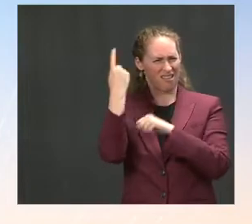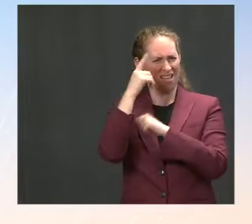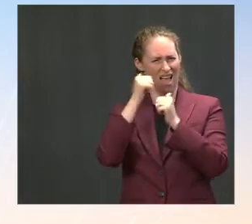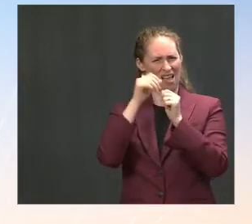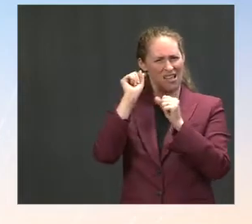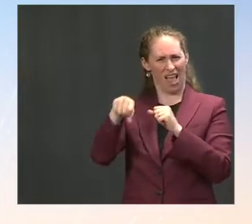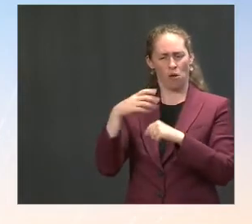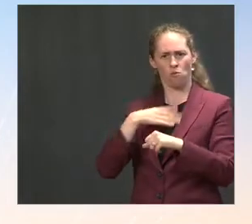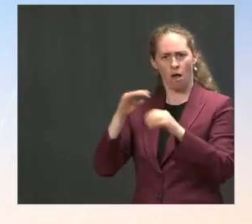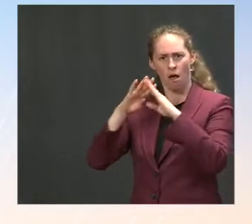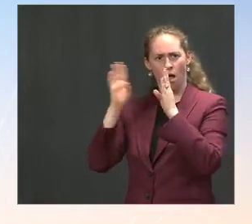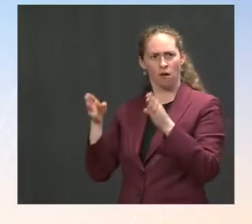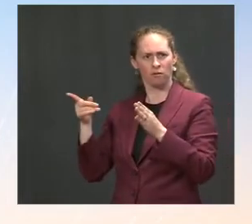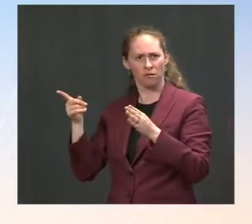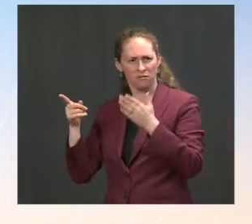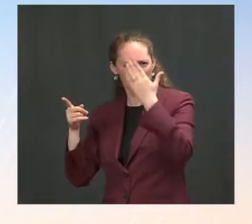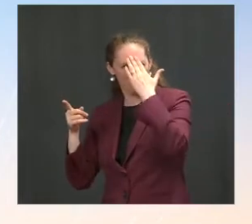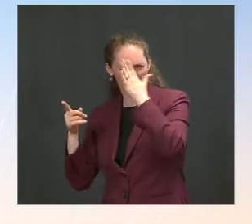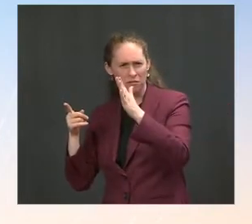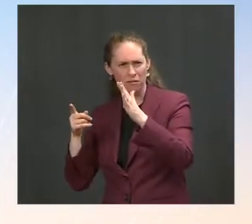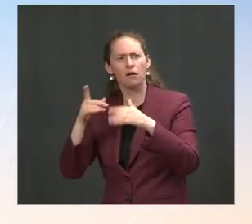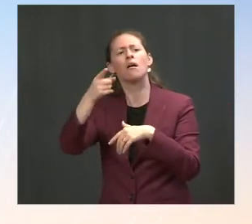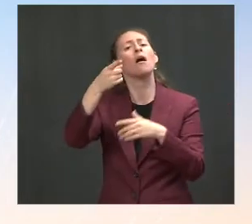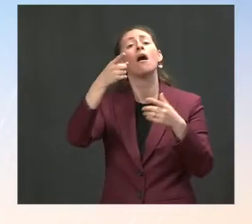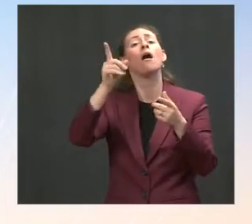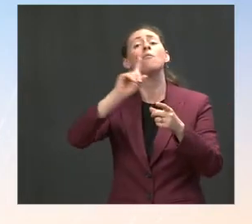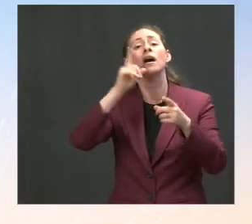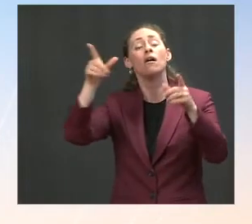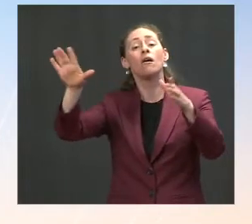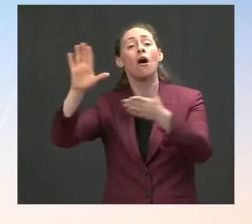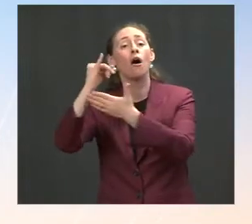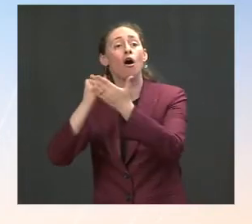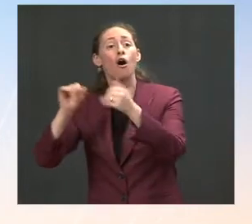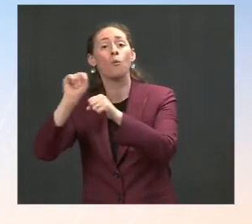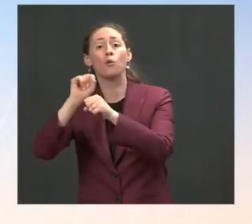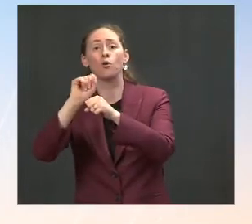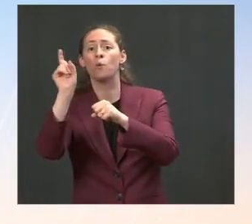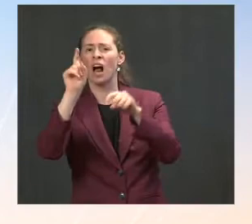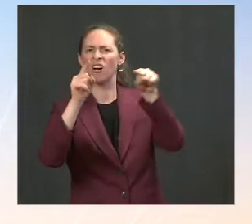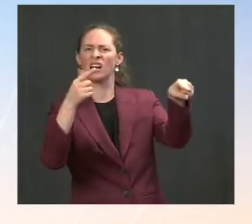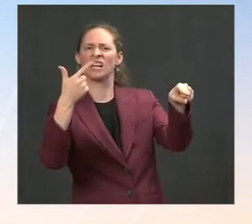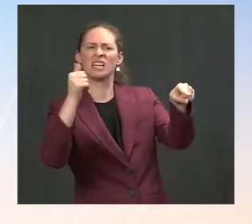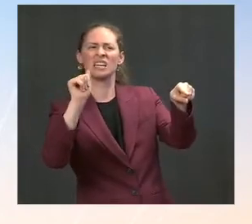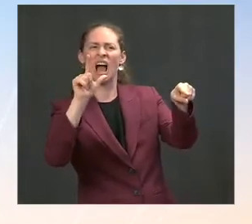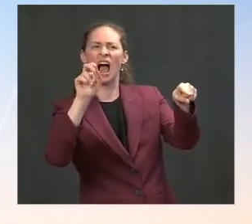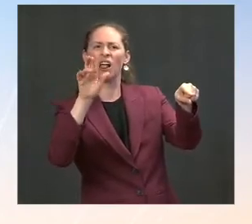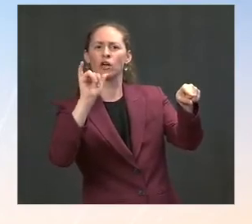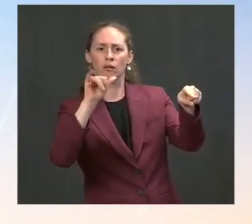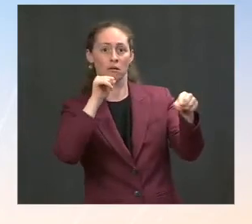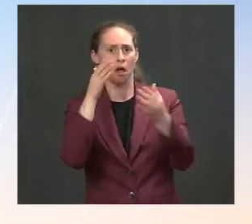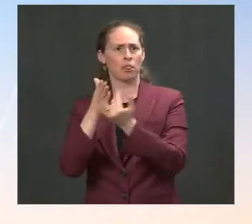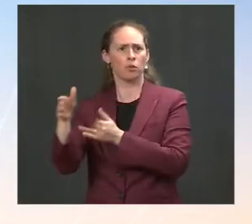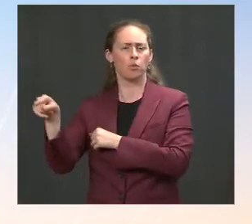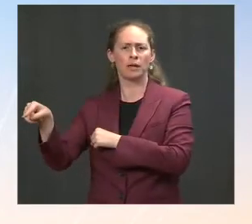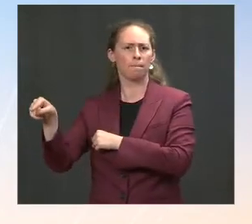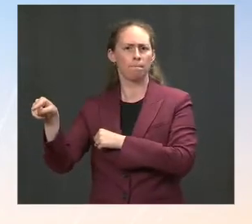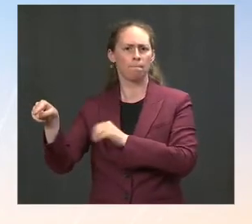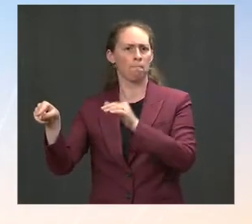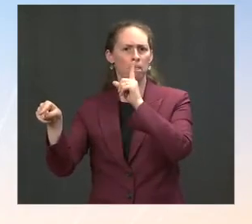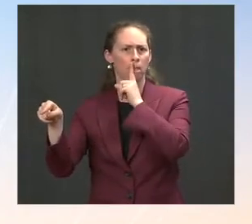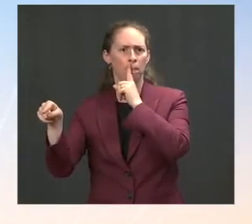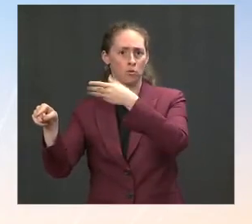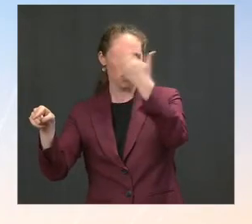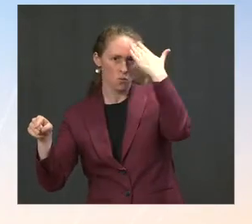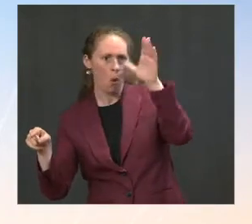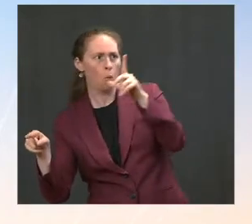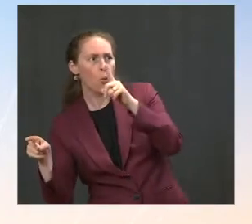selling of his art will all happen through the gallerists, and the names and individuals will be kept confidential. We will not be aware, neither will he be